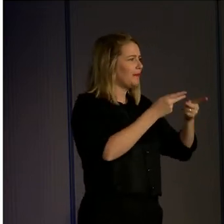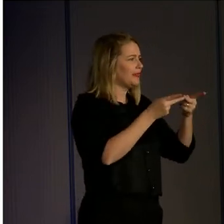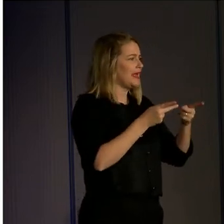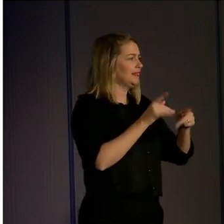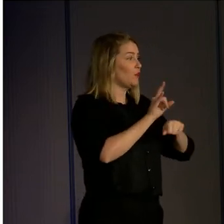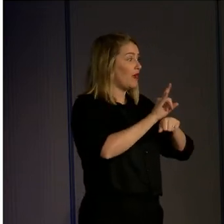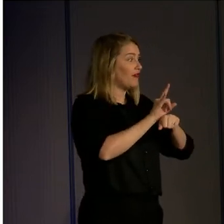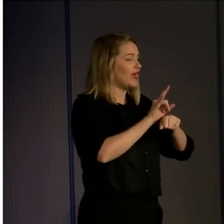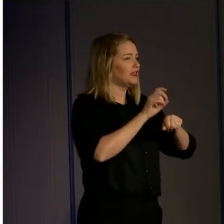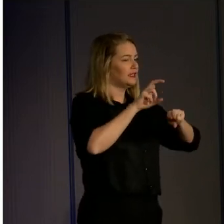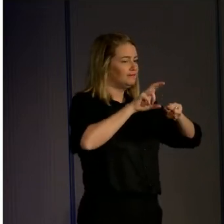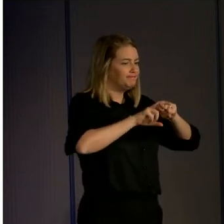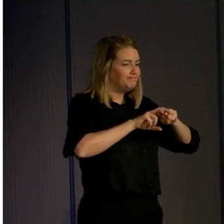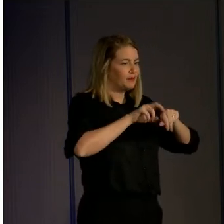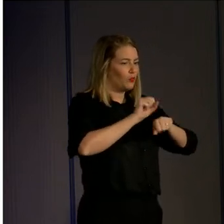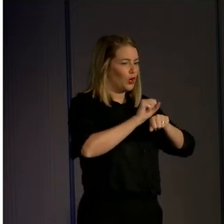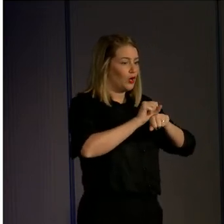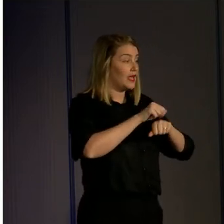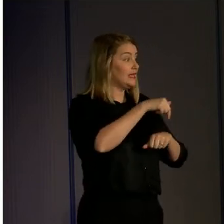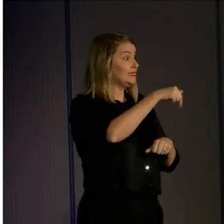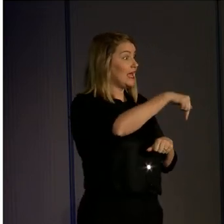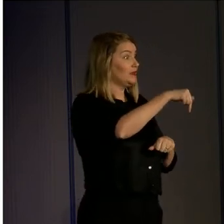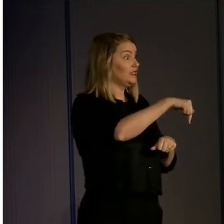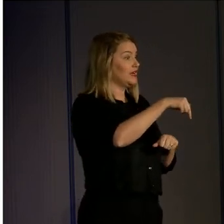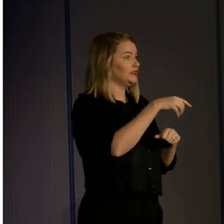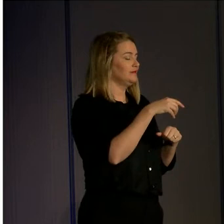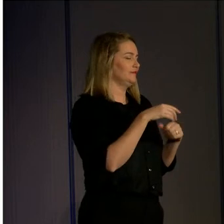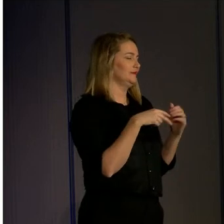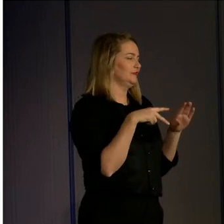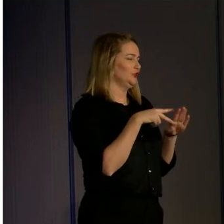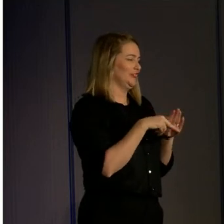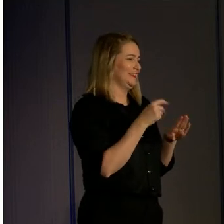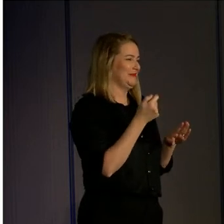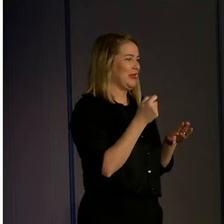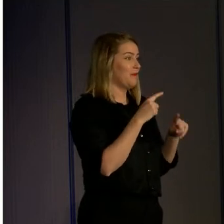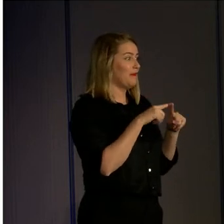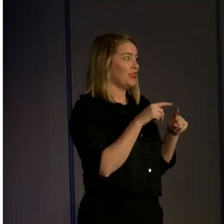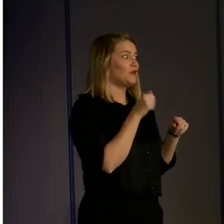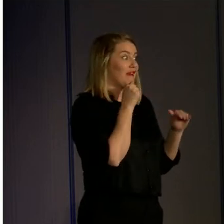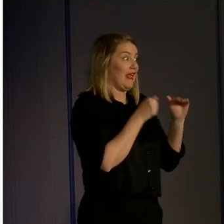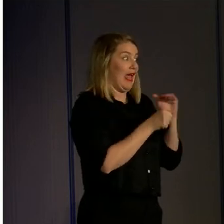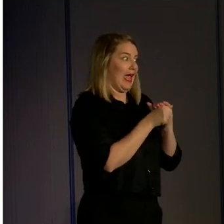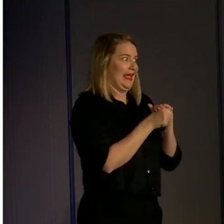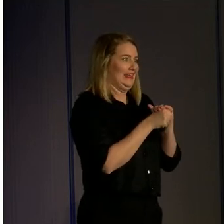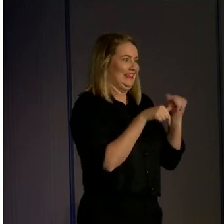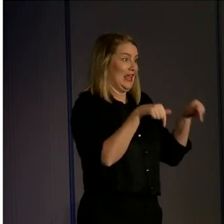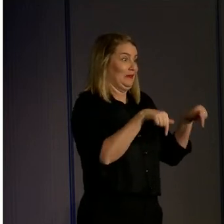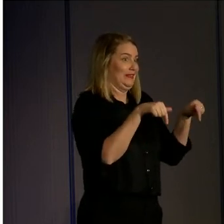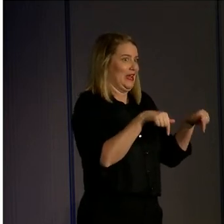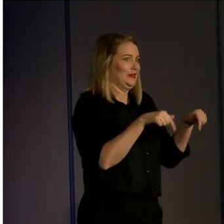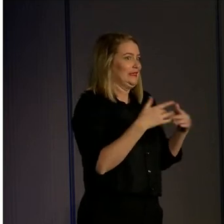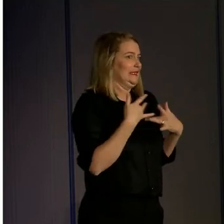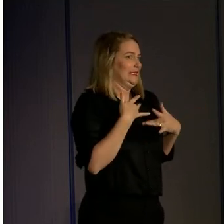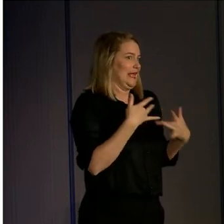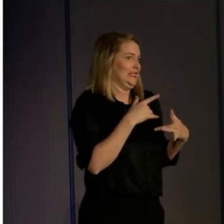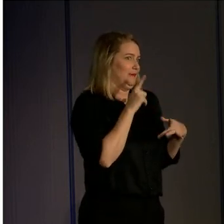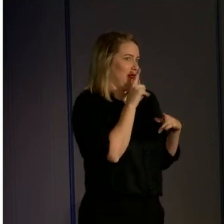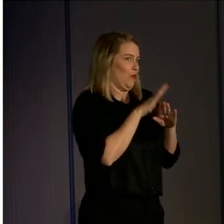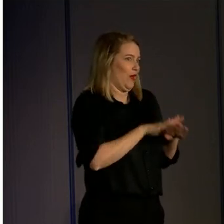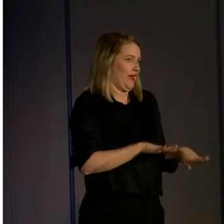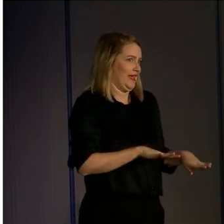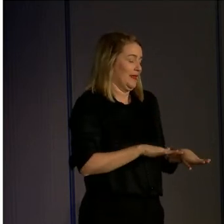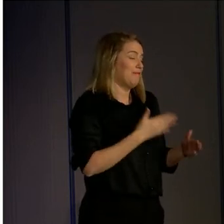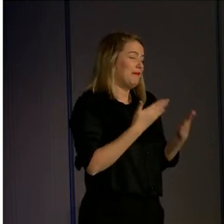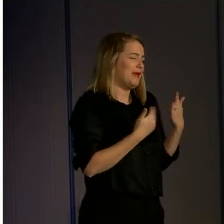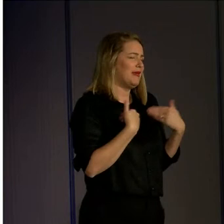can work. And downstairs, well, that's kind of cheating, but there is a place where you can hide downstairs that usually is quiet. It may